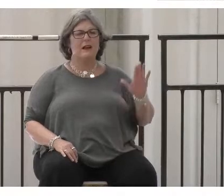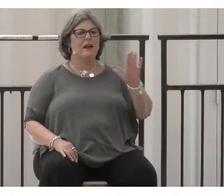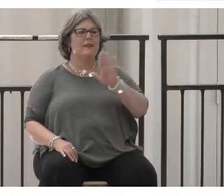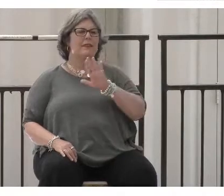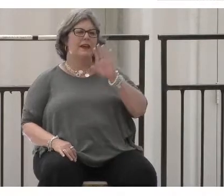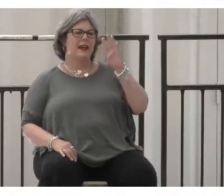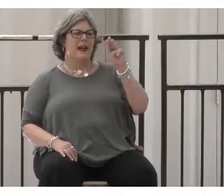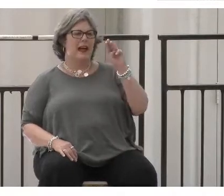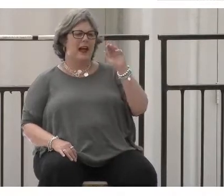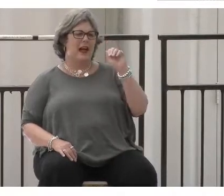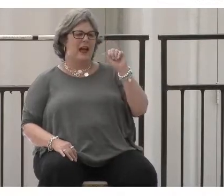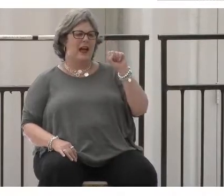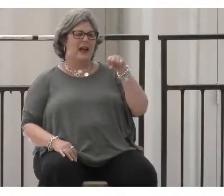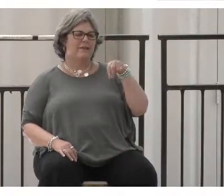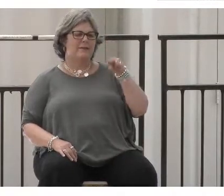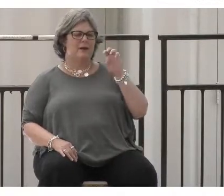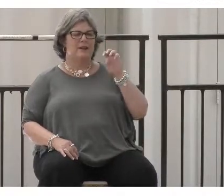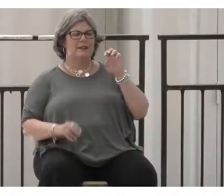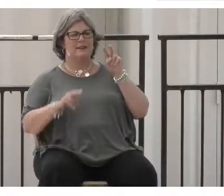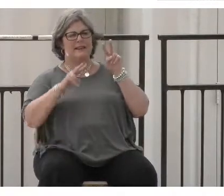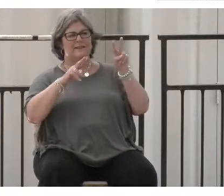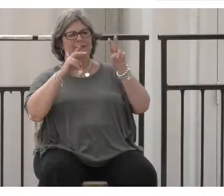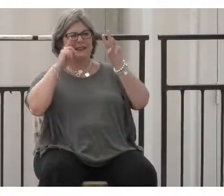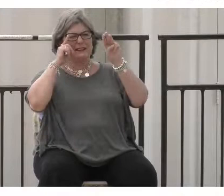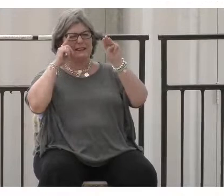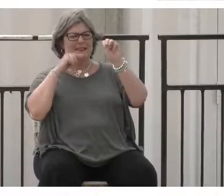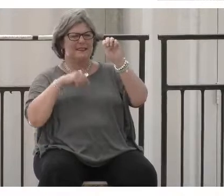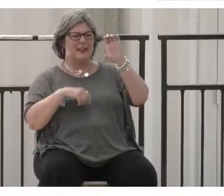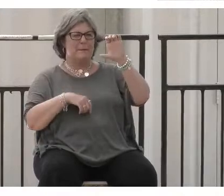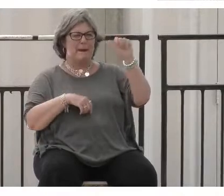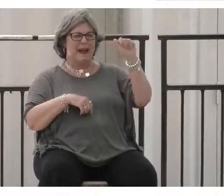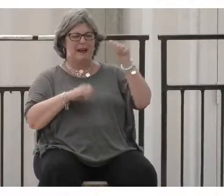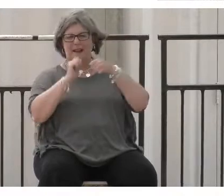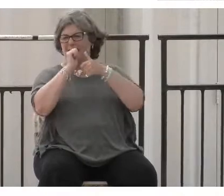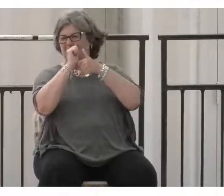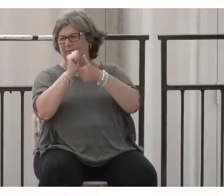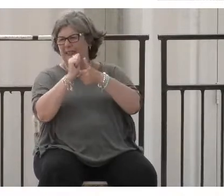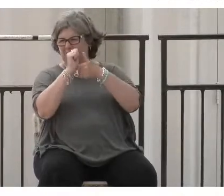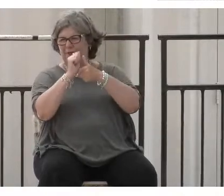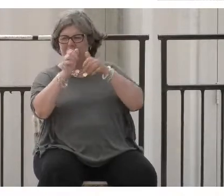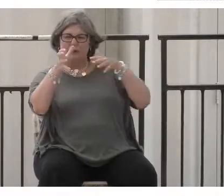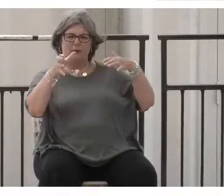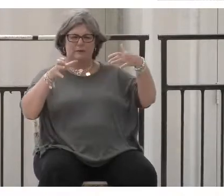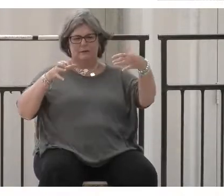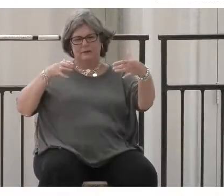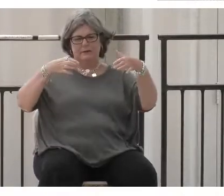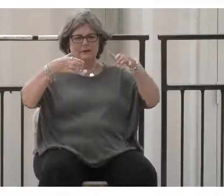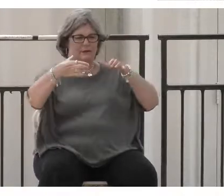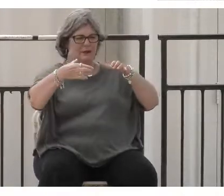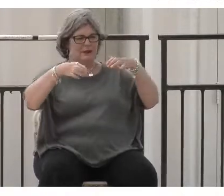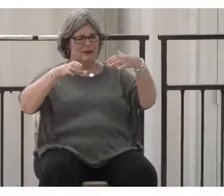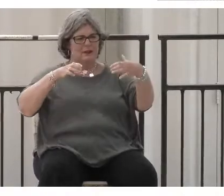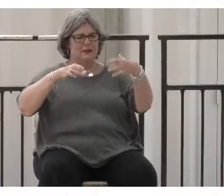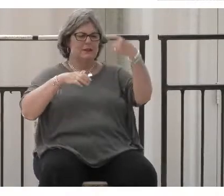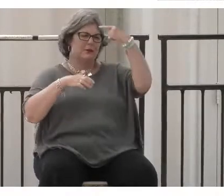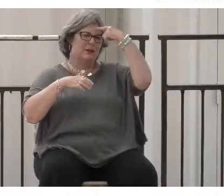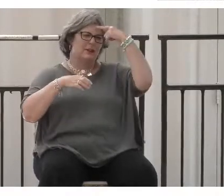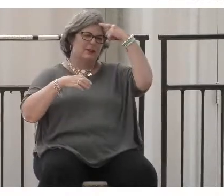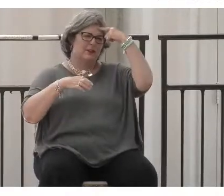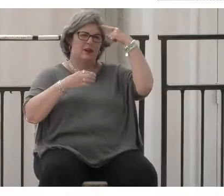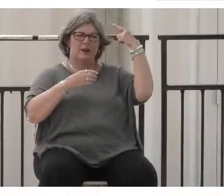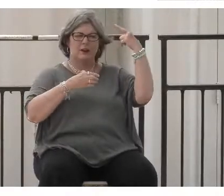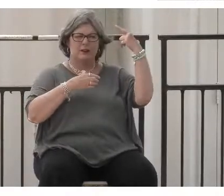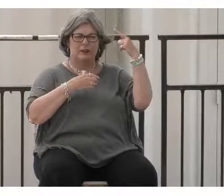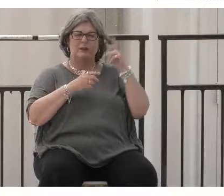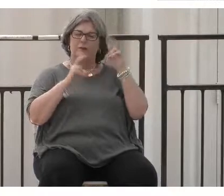Mecca. And Beit Al Kubaisi actually is following that orientation. So we thought when we bring it